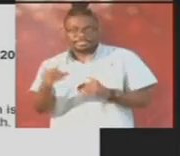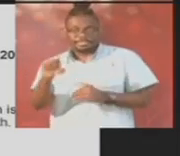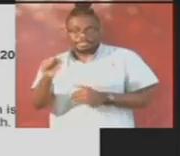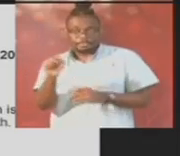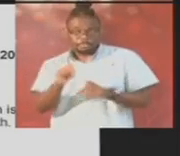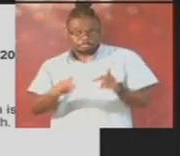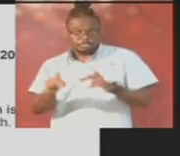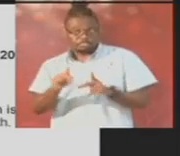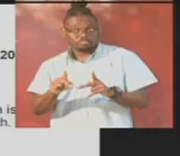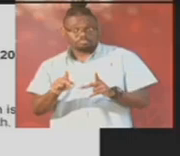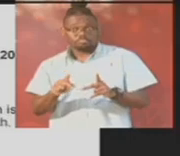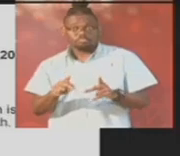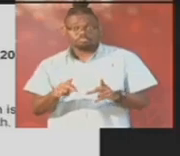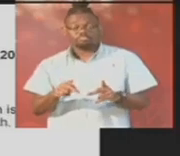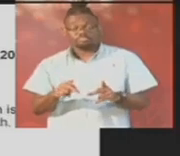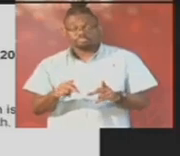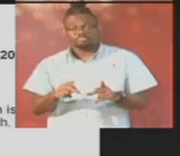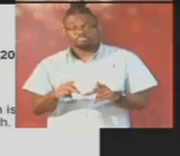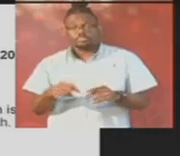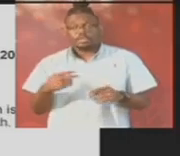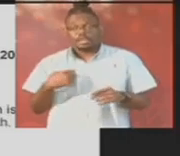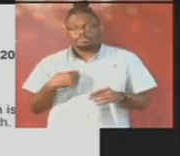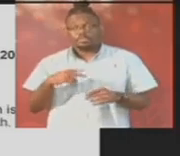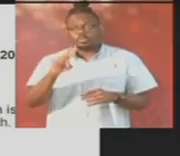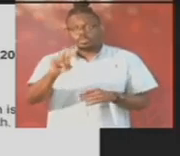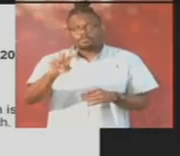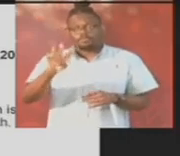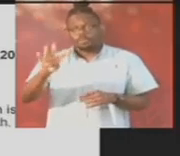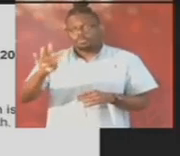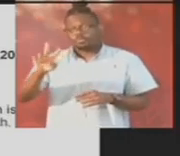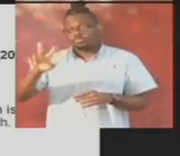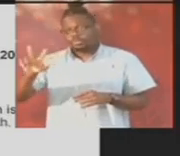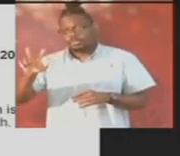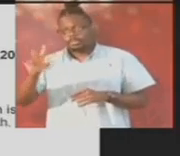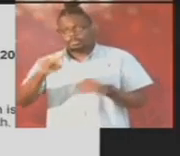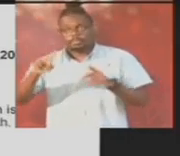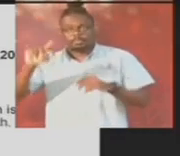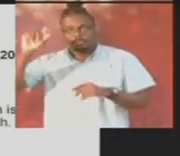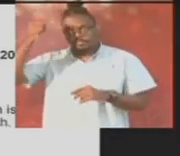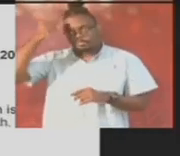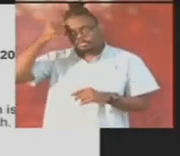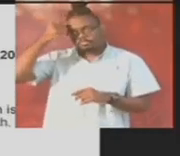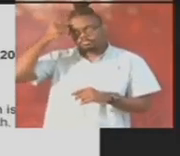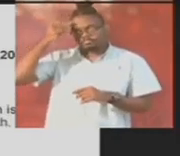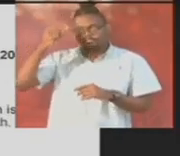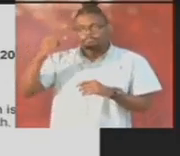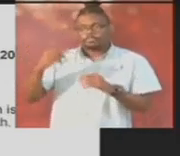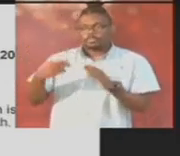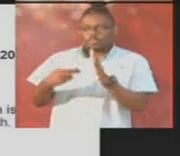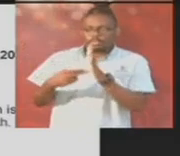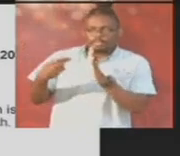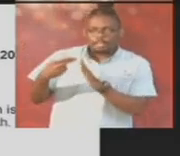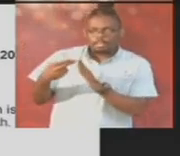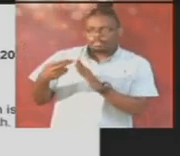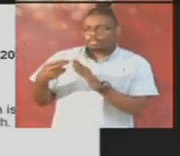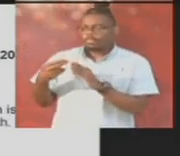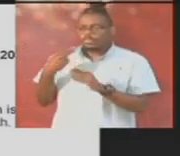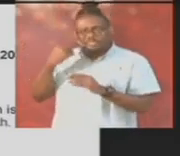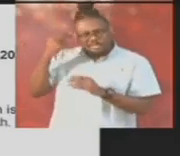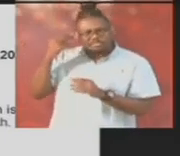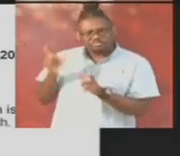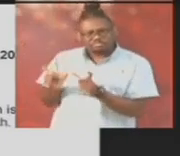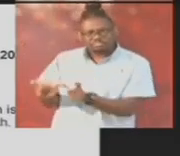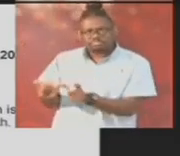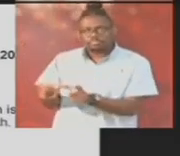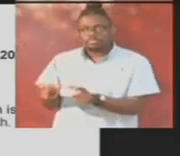as of 4 p.m., we have 243 persons in state quarantine, an updated figure as of this morning, 199